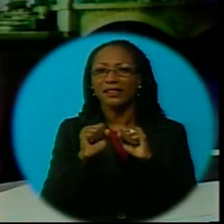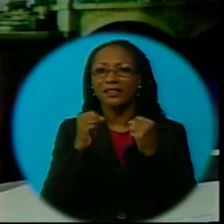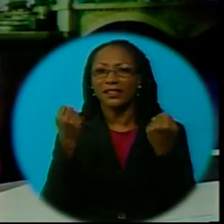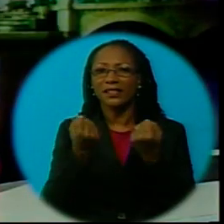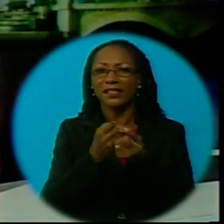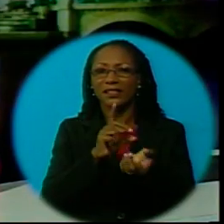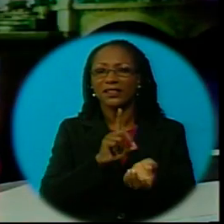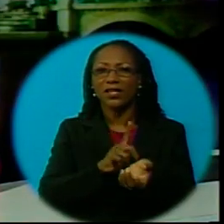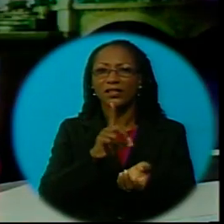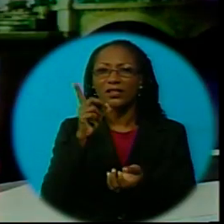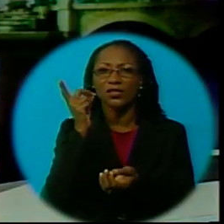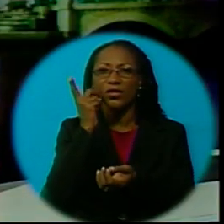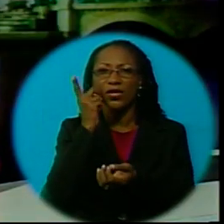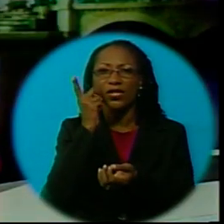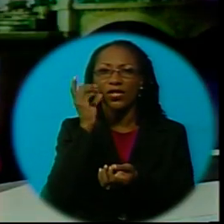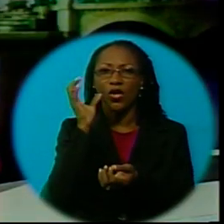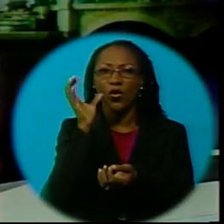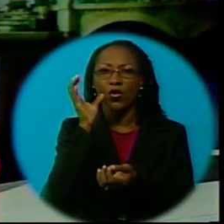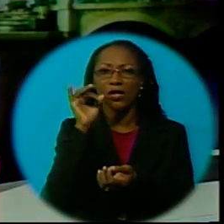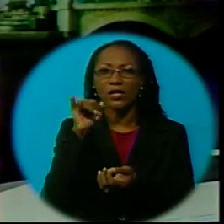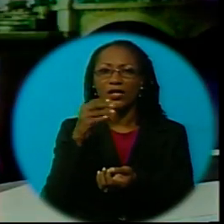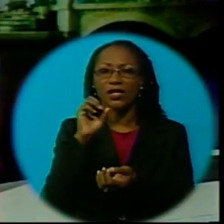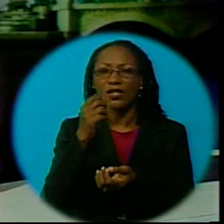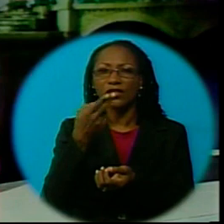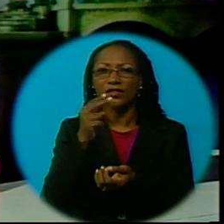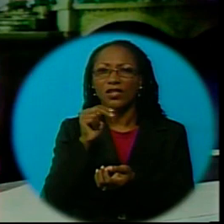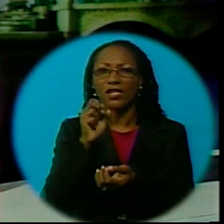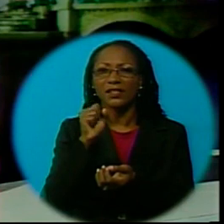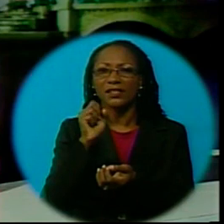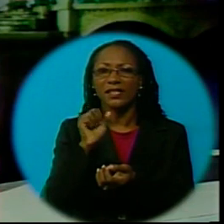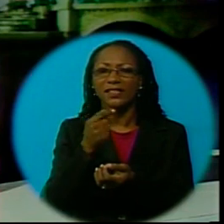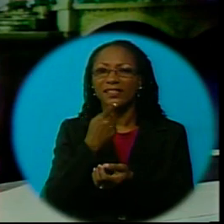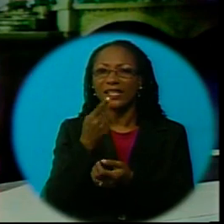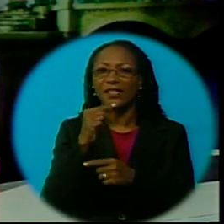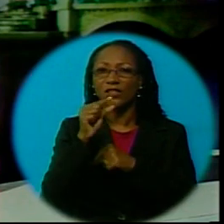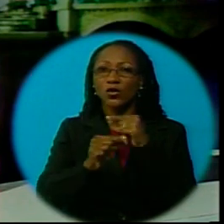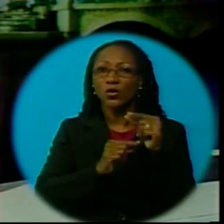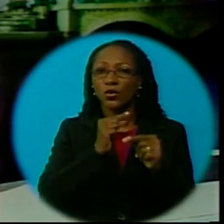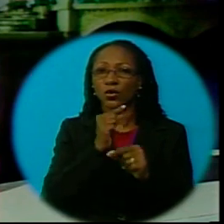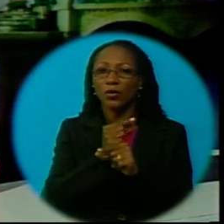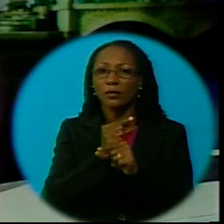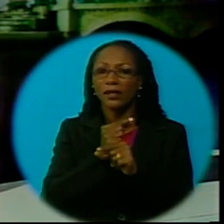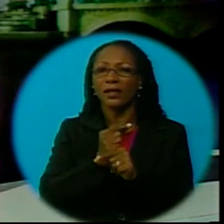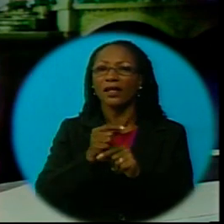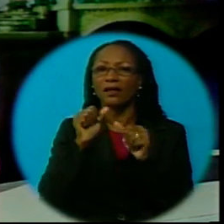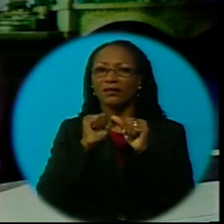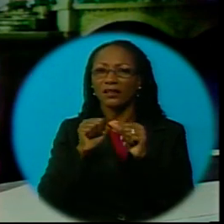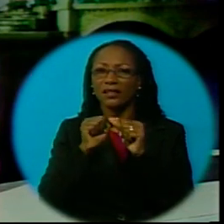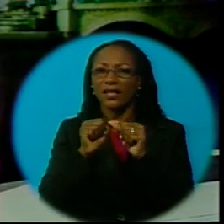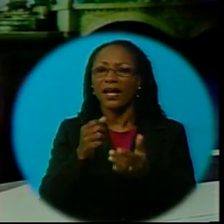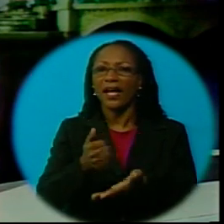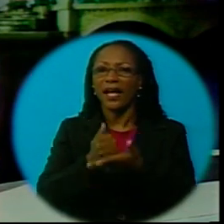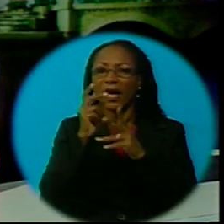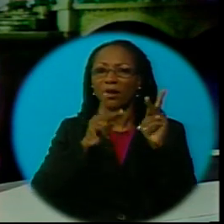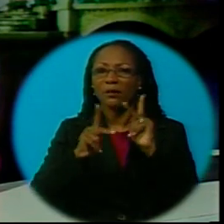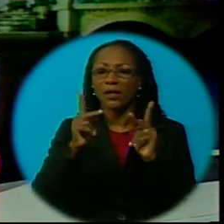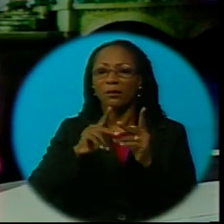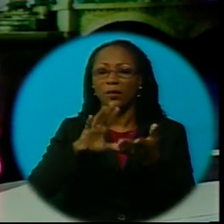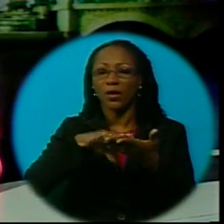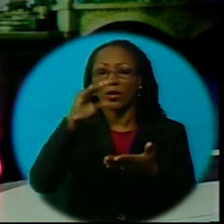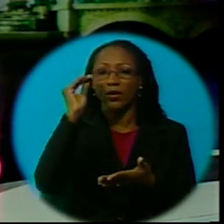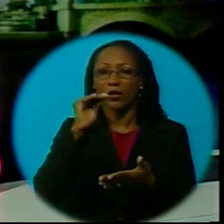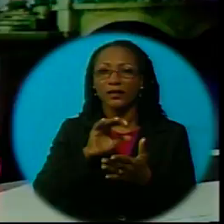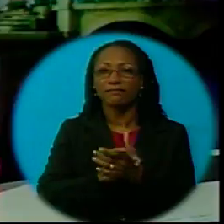Society, Dr. Dorothy Cook Johnson, notes the Globathon event has helped to sensitize the public about below-the-belt